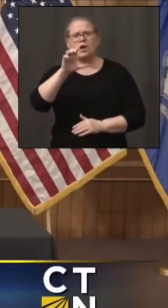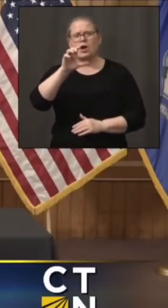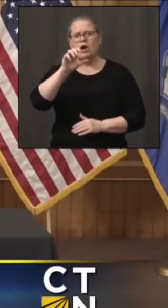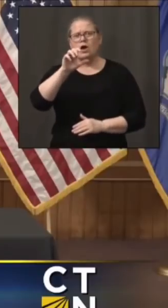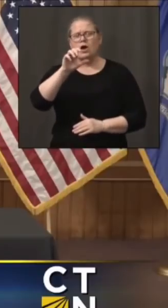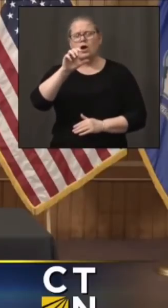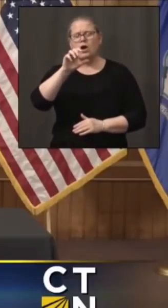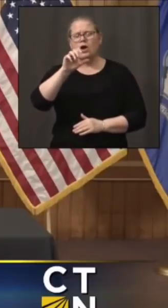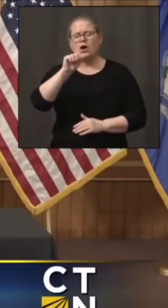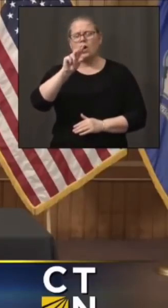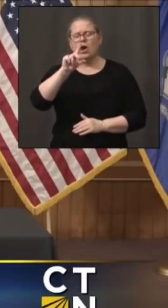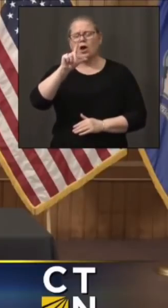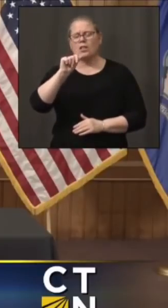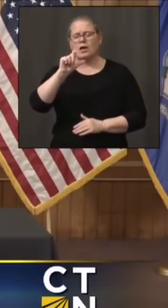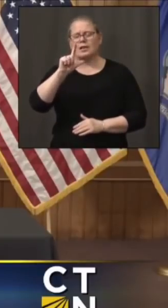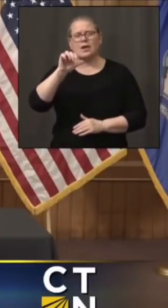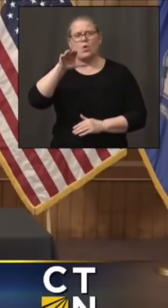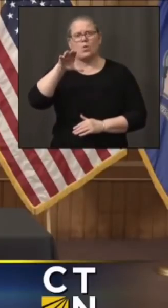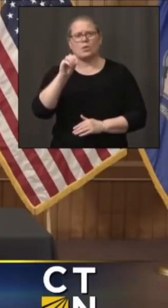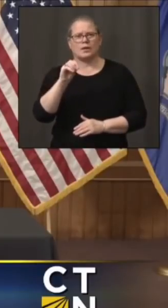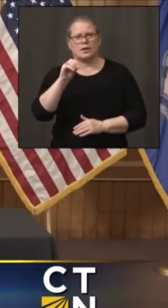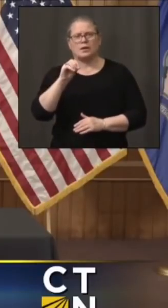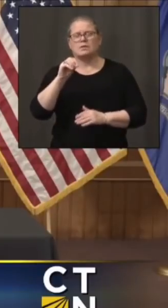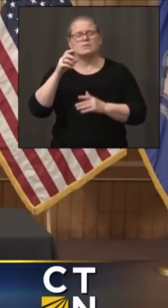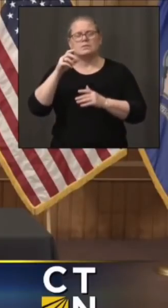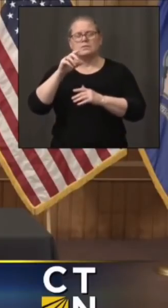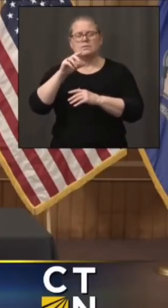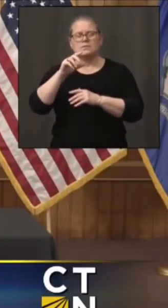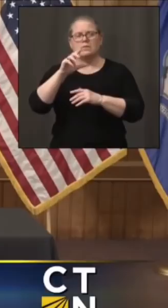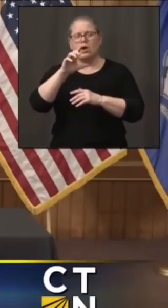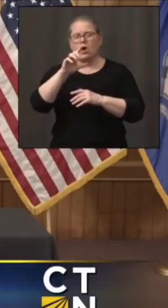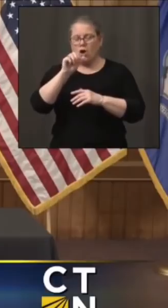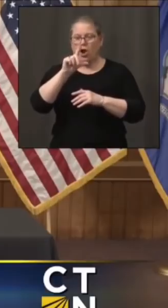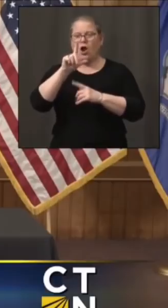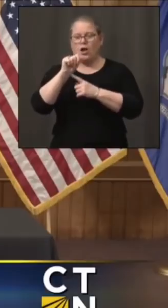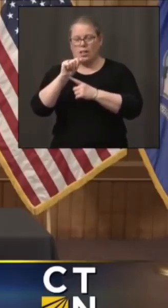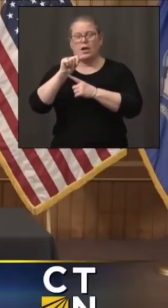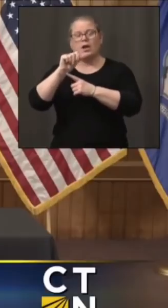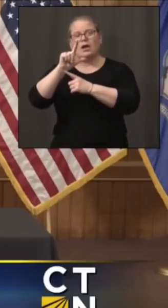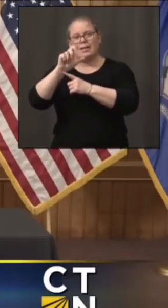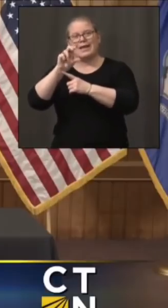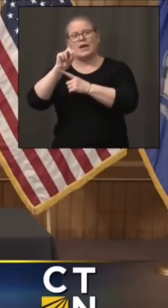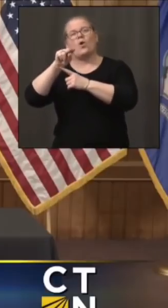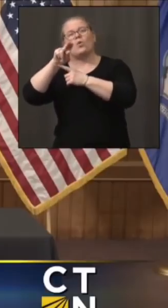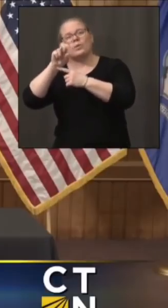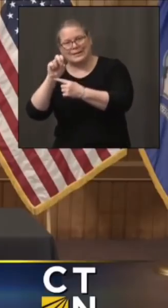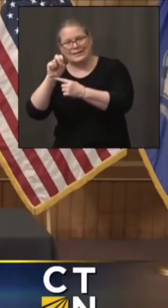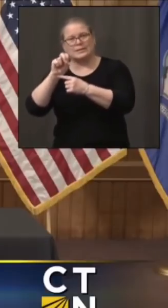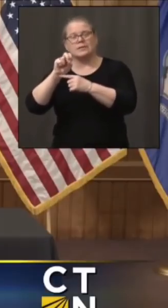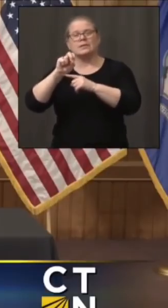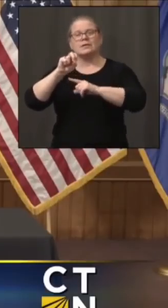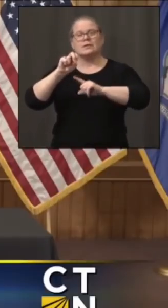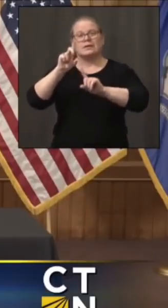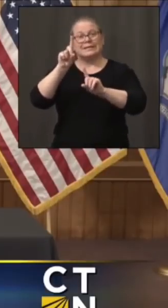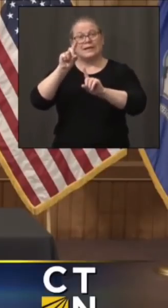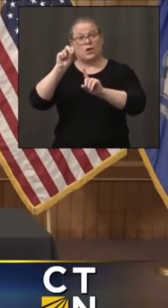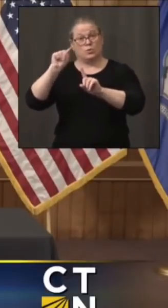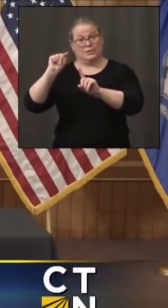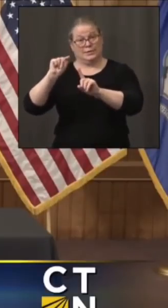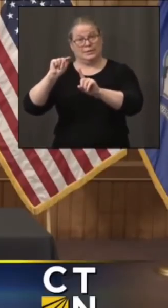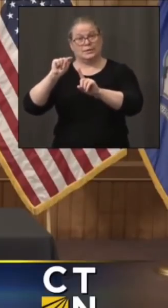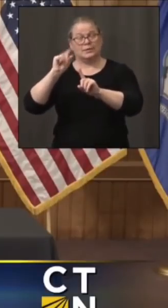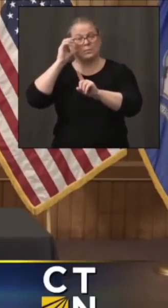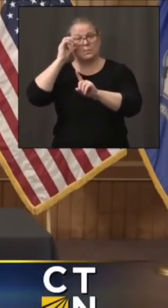saying it sounds like that the commission will be spending a lot of time shuttling back and forth to Washington. Does that mean Carla